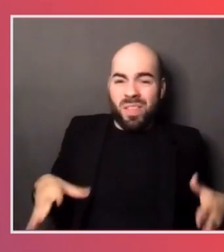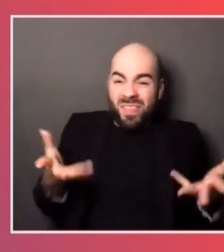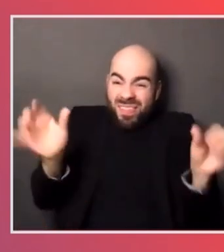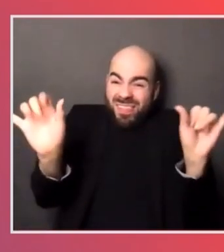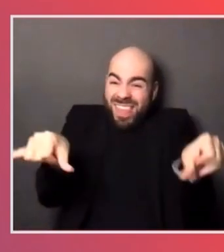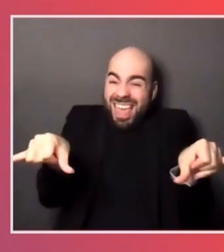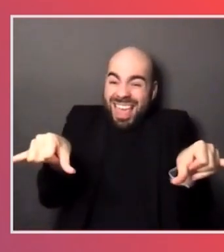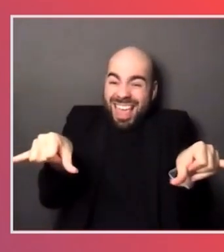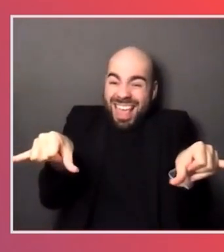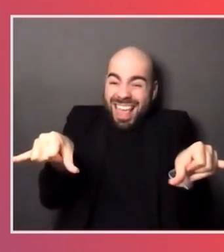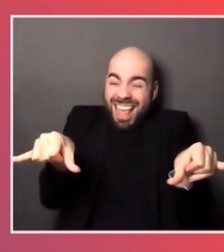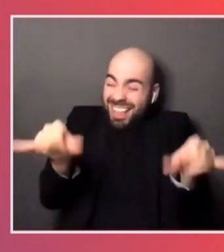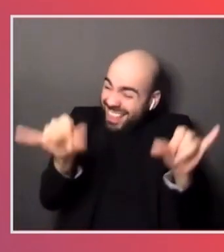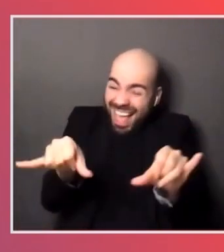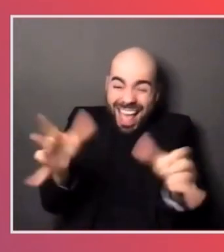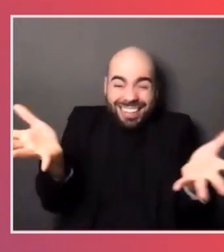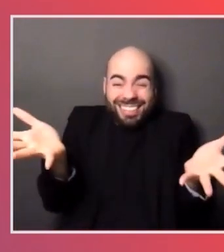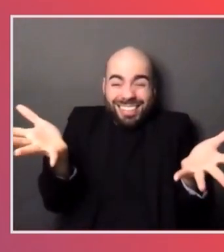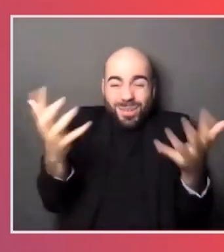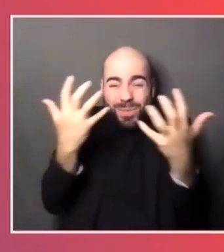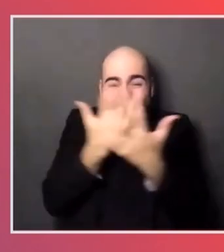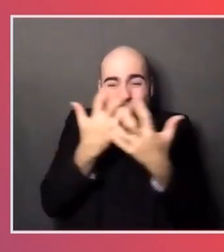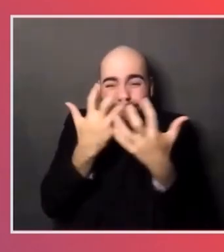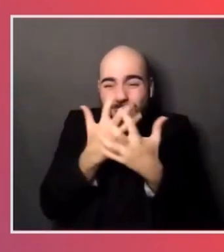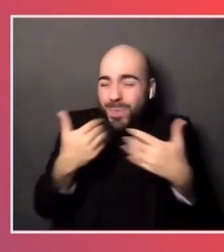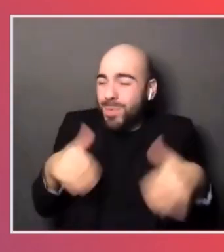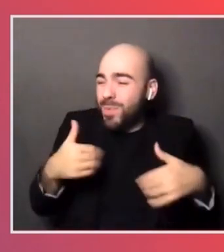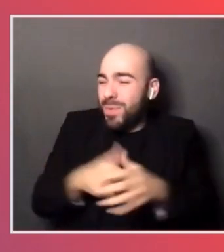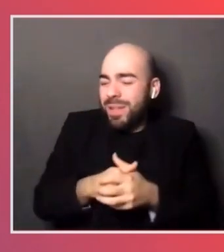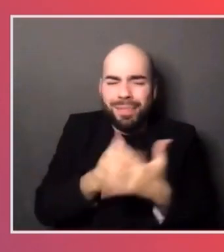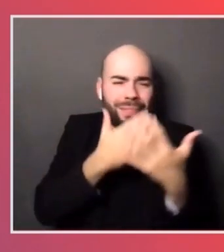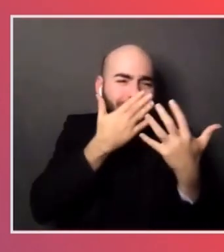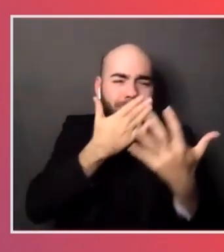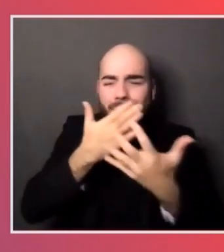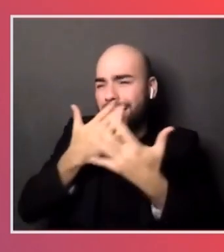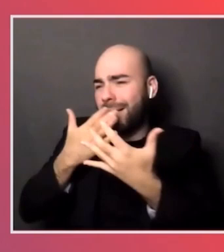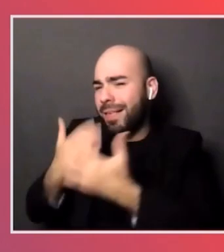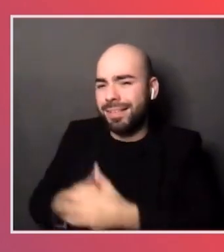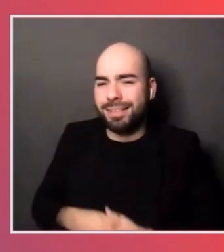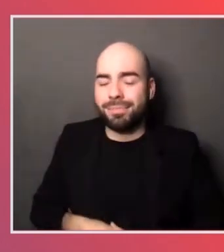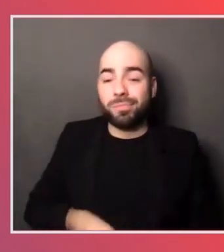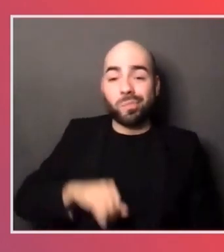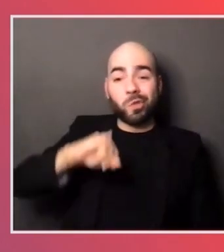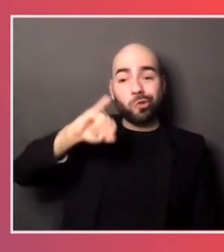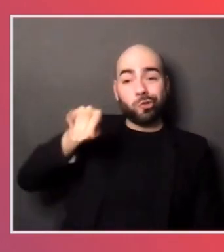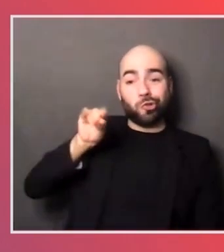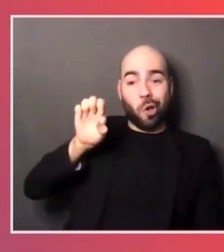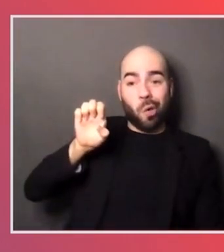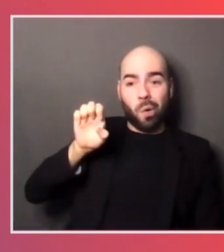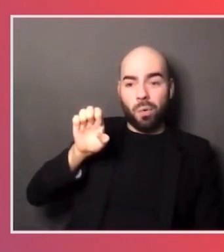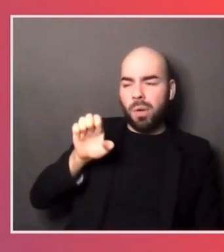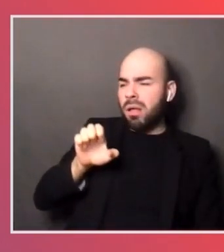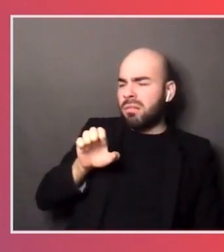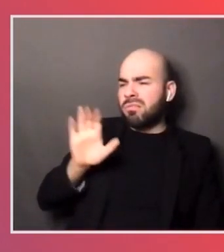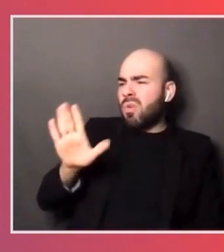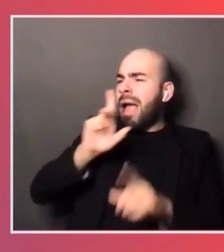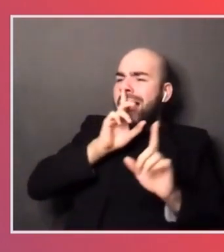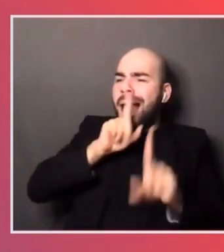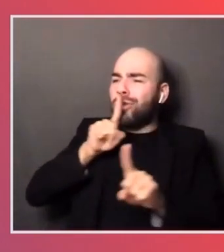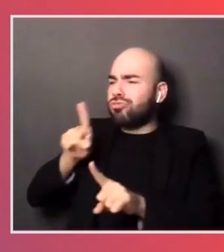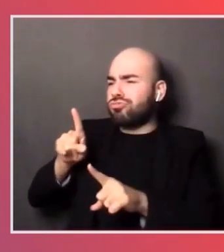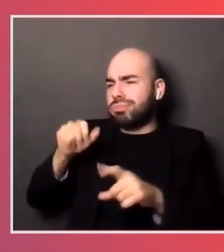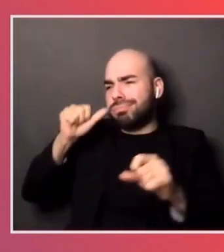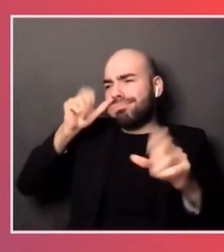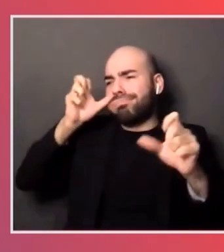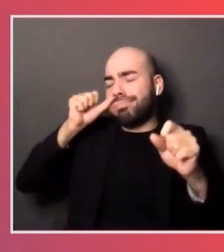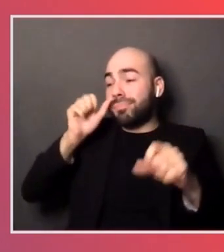Thank you, guys. Those were amazing answers. And Senator, we've got a little surprise for you now. We have a